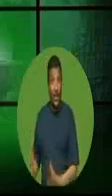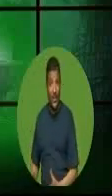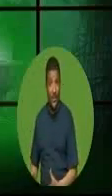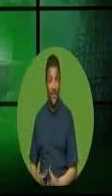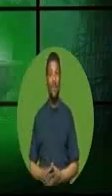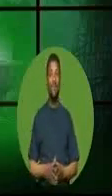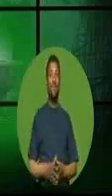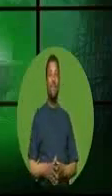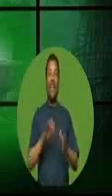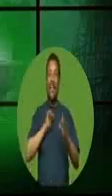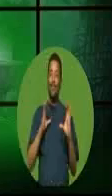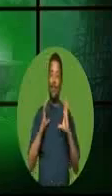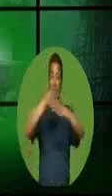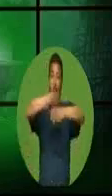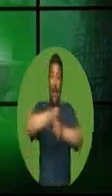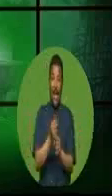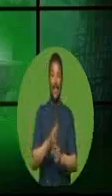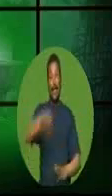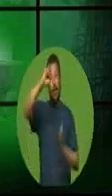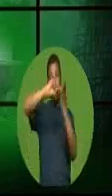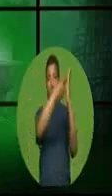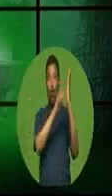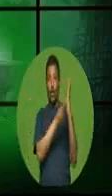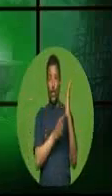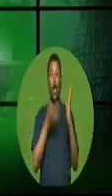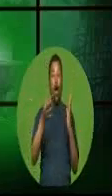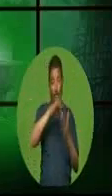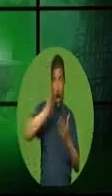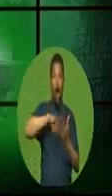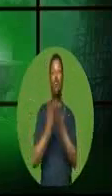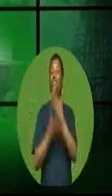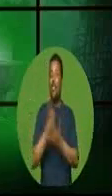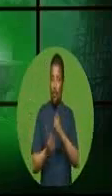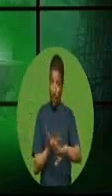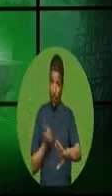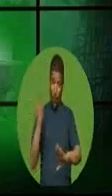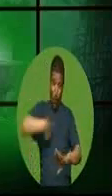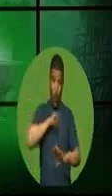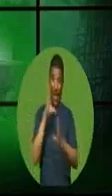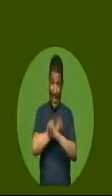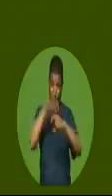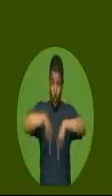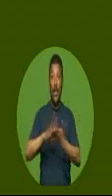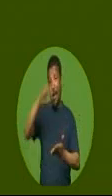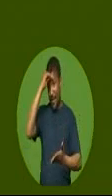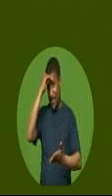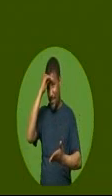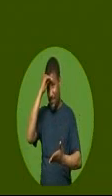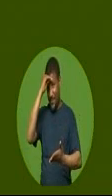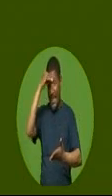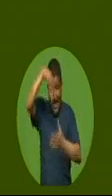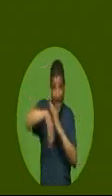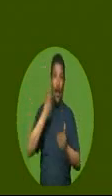Students, let me summarize the main points of our discussion before we end today's lesson. In our